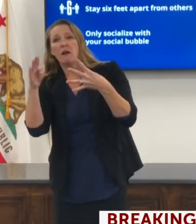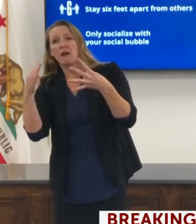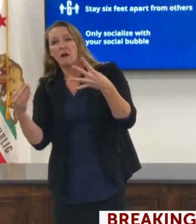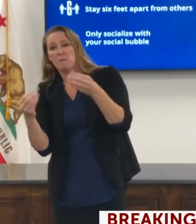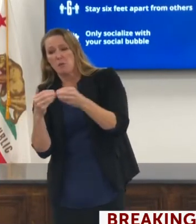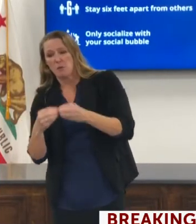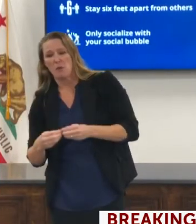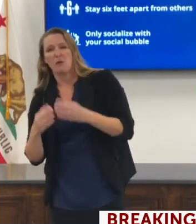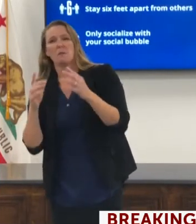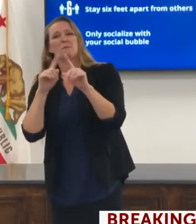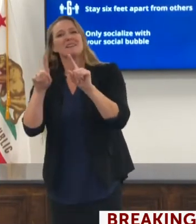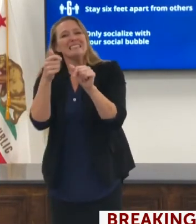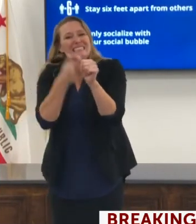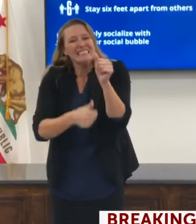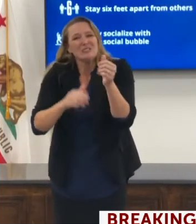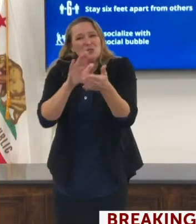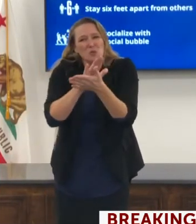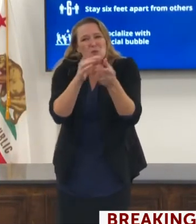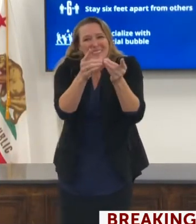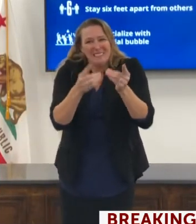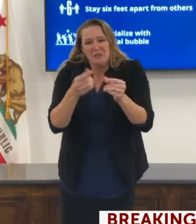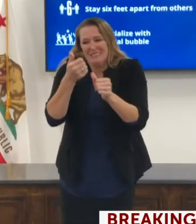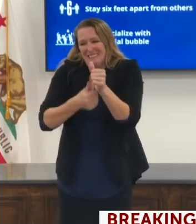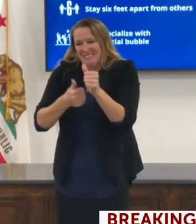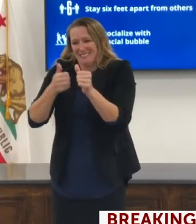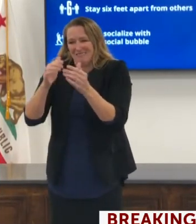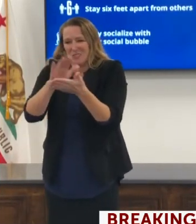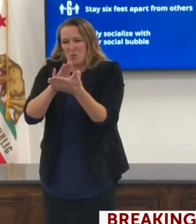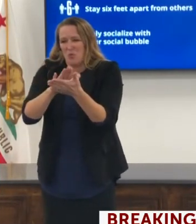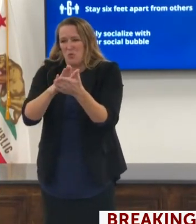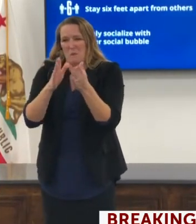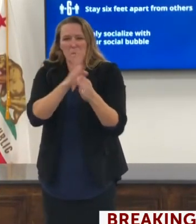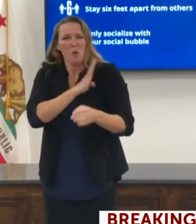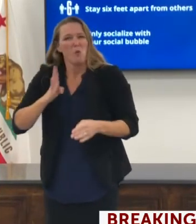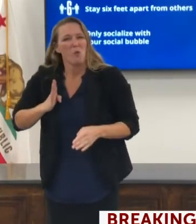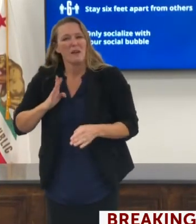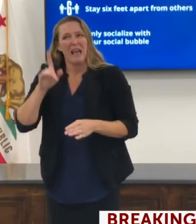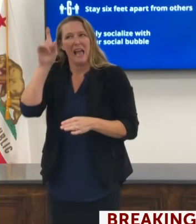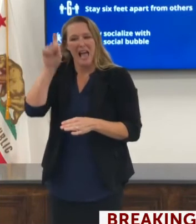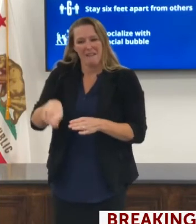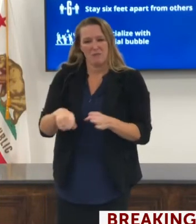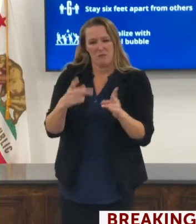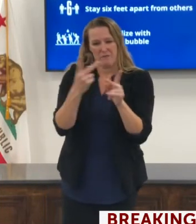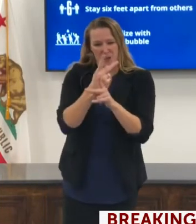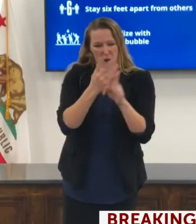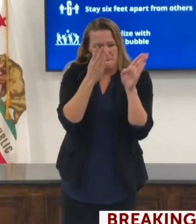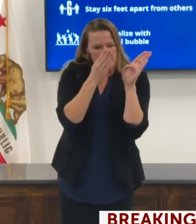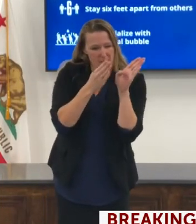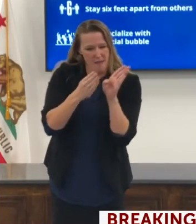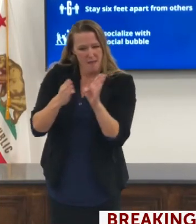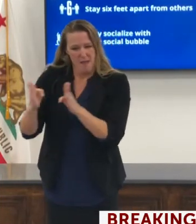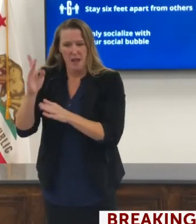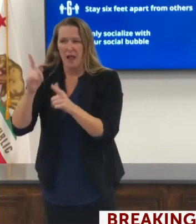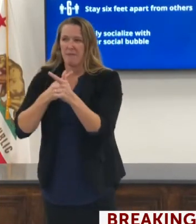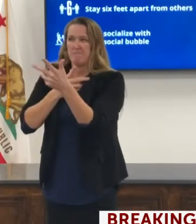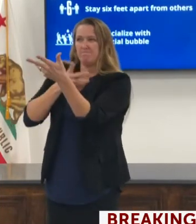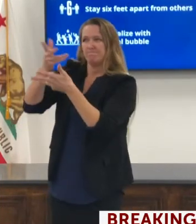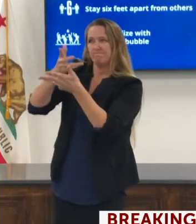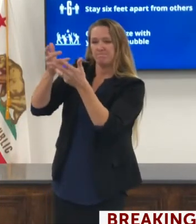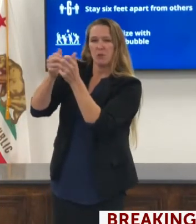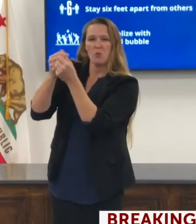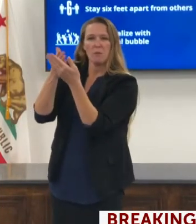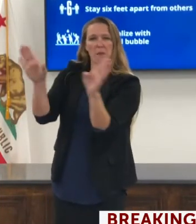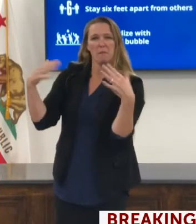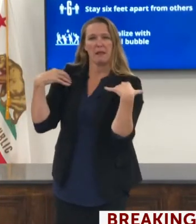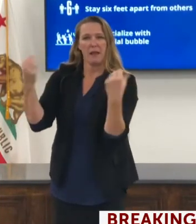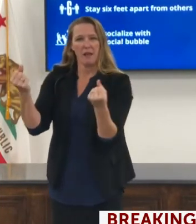board approves that plan in consultation with public health. I can tell you that our